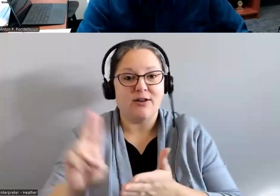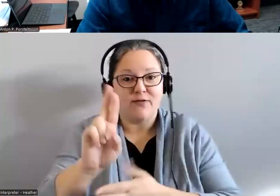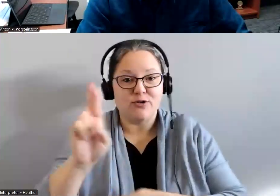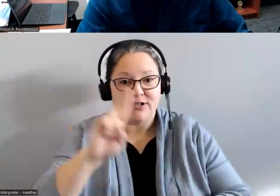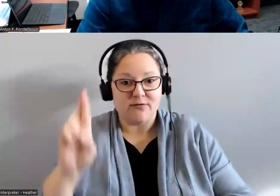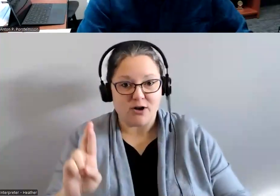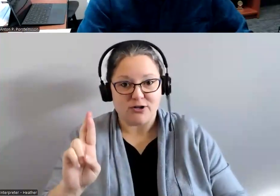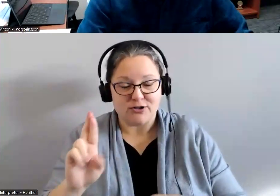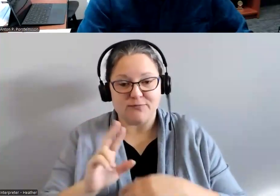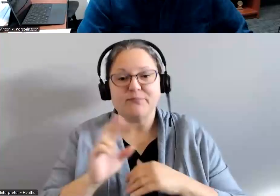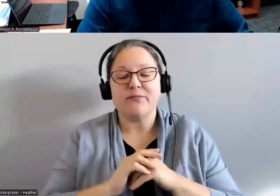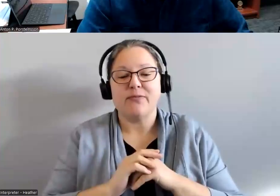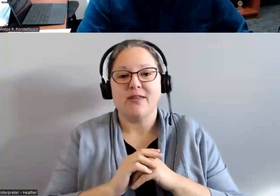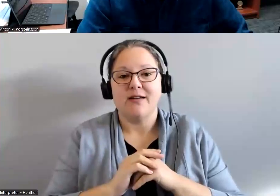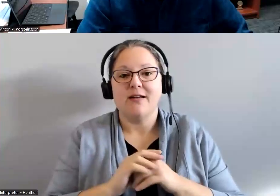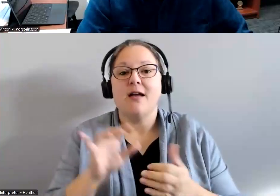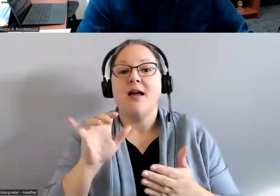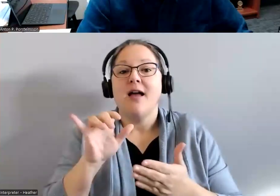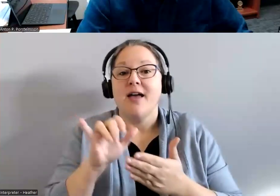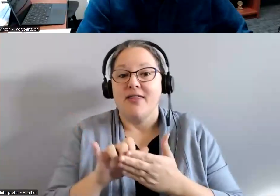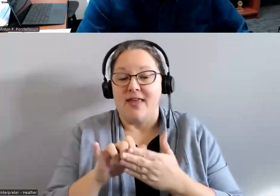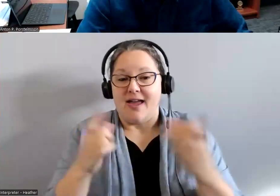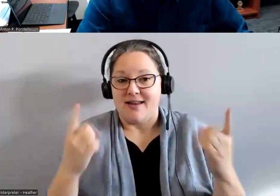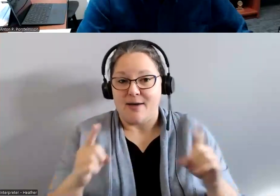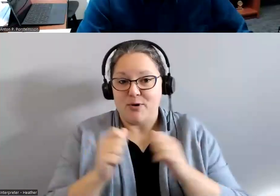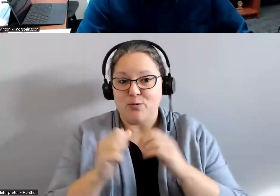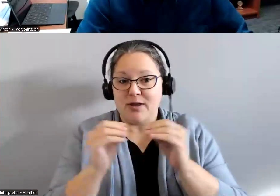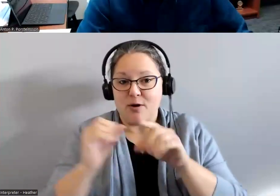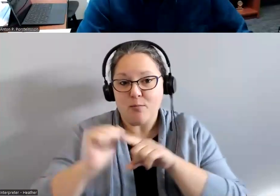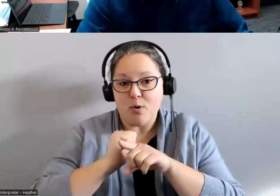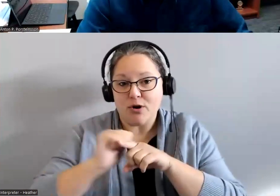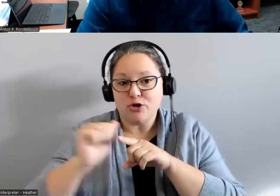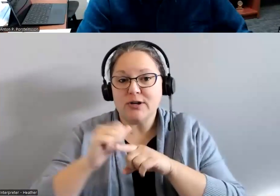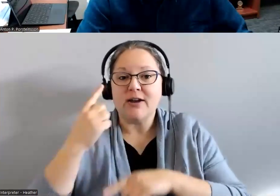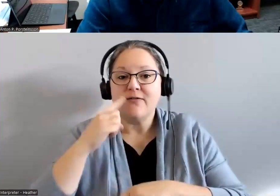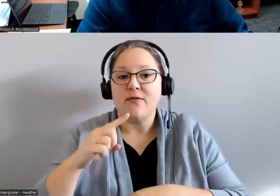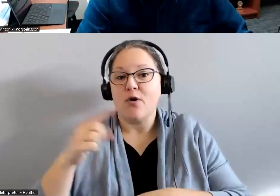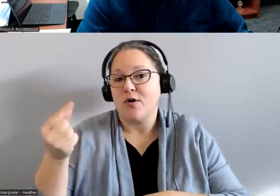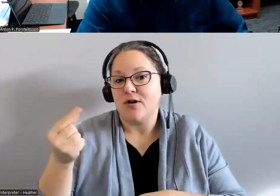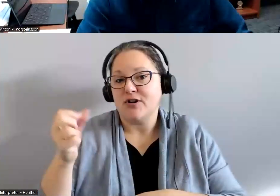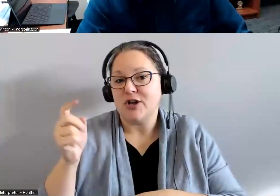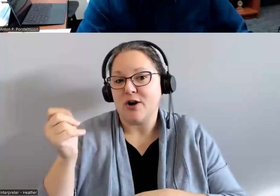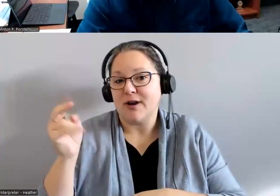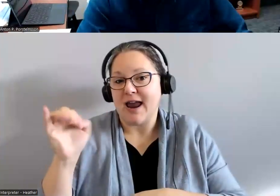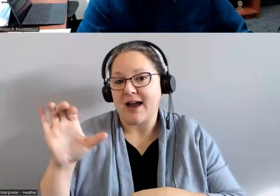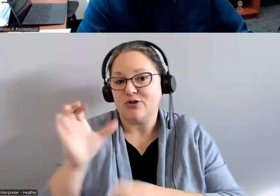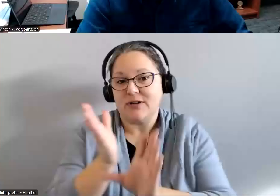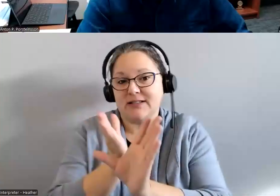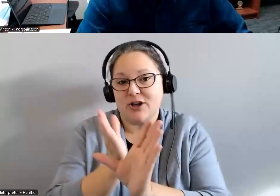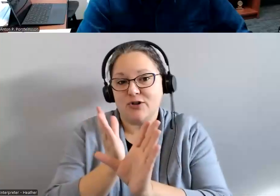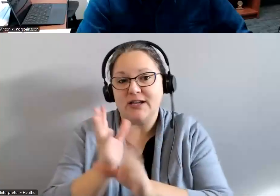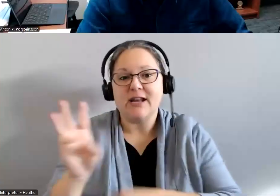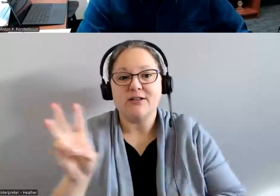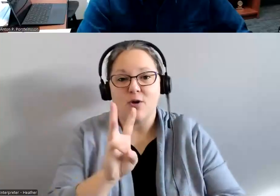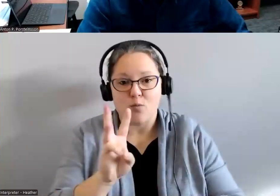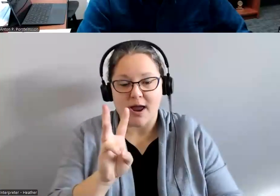Rochester. This was then followed by advanced training in geriatric psychiatry and neuropsychiatry at Western University